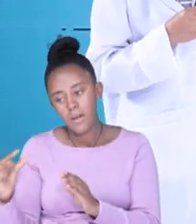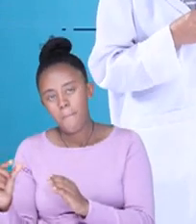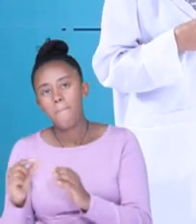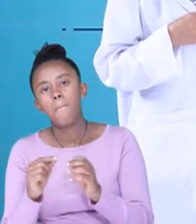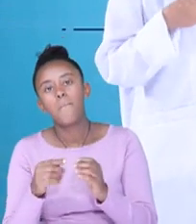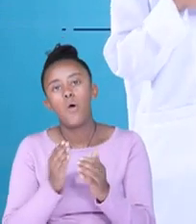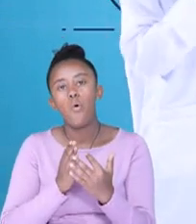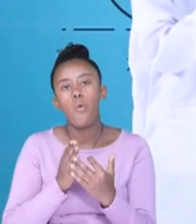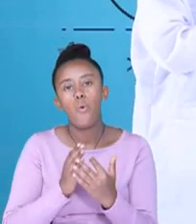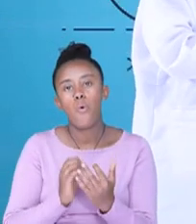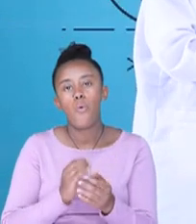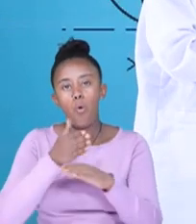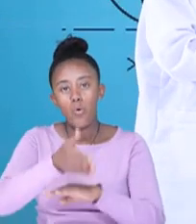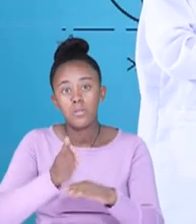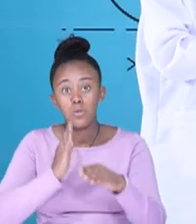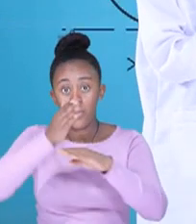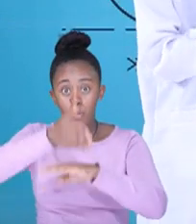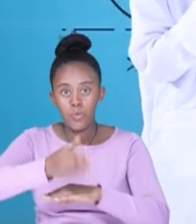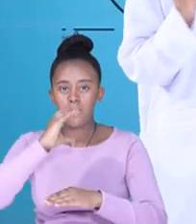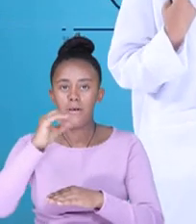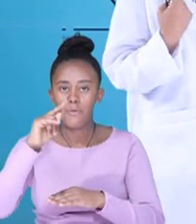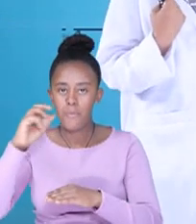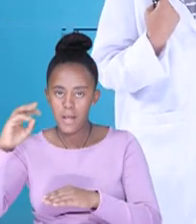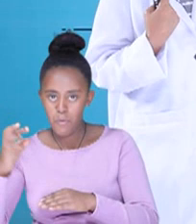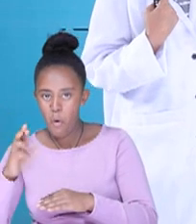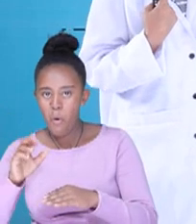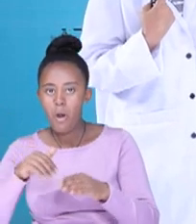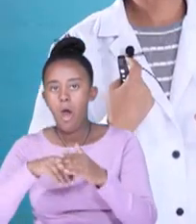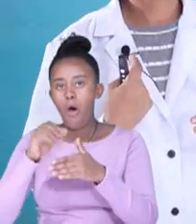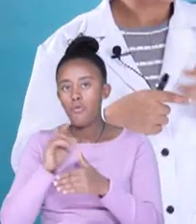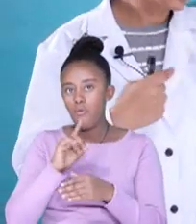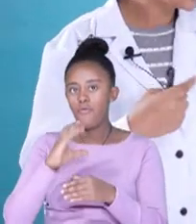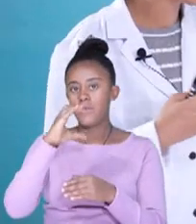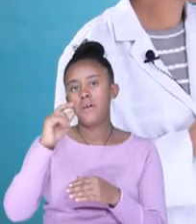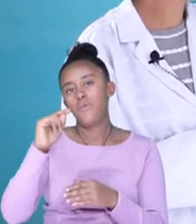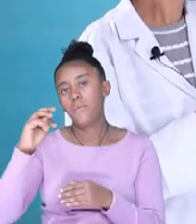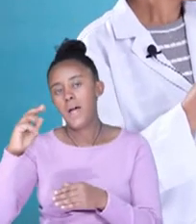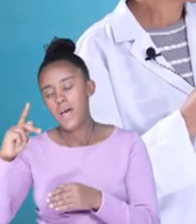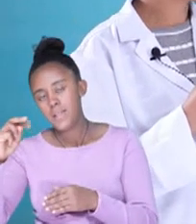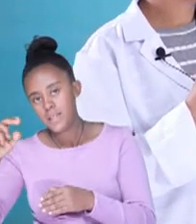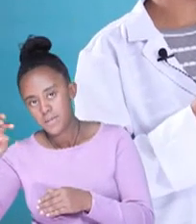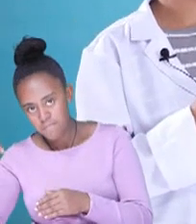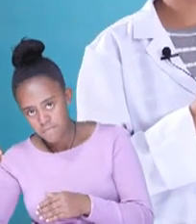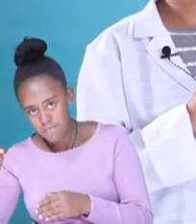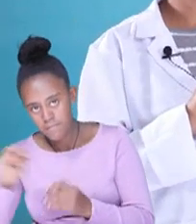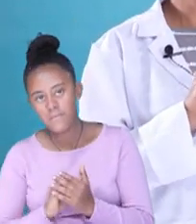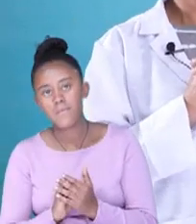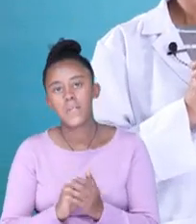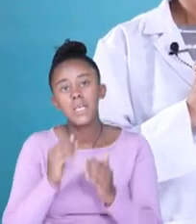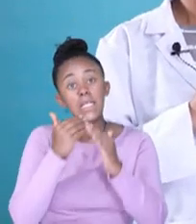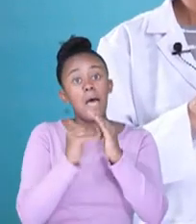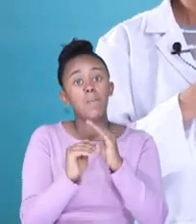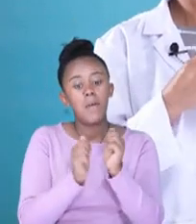to cross into the cytoplasm or out of the cytoplasm. Or in other words, when we say